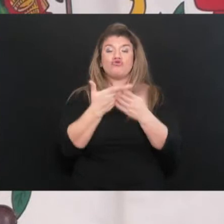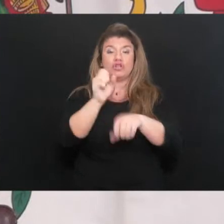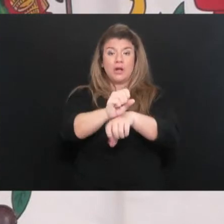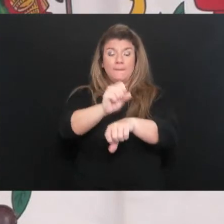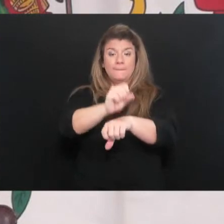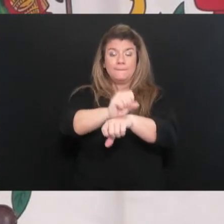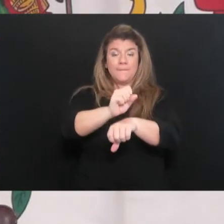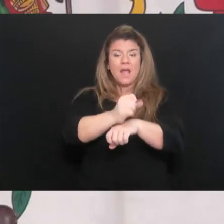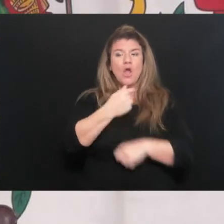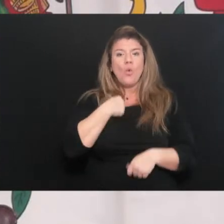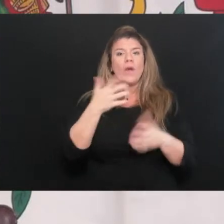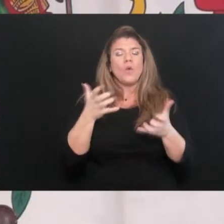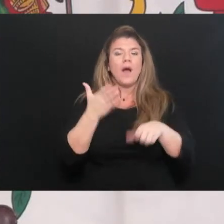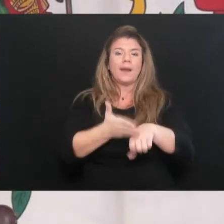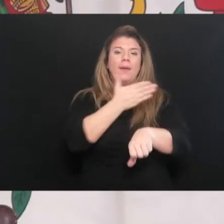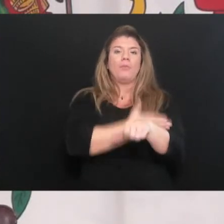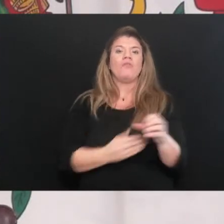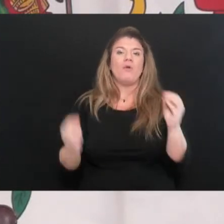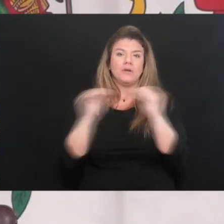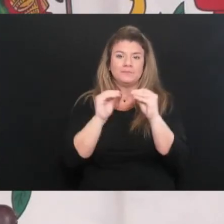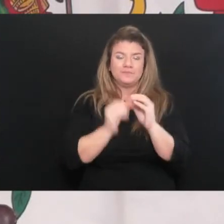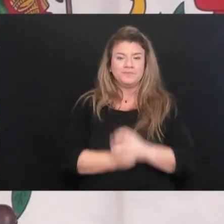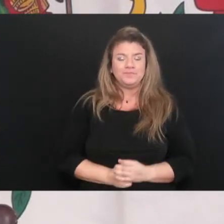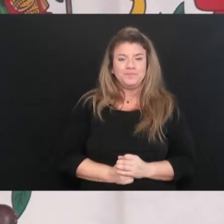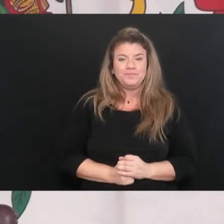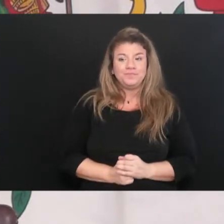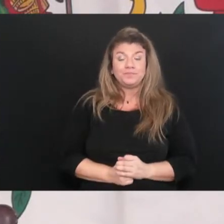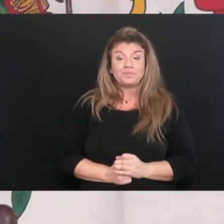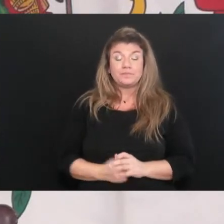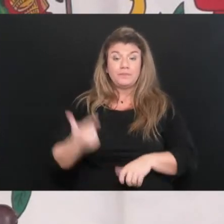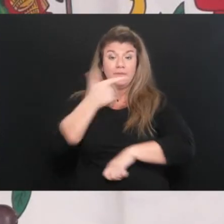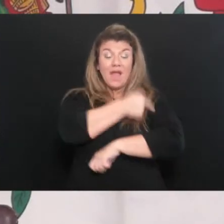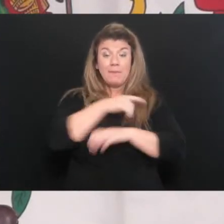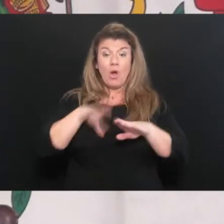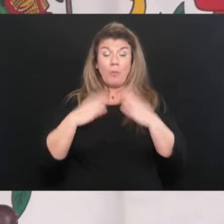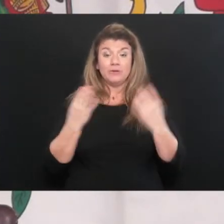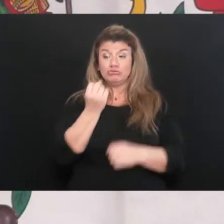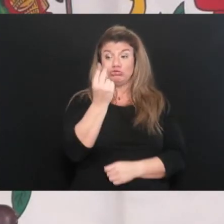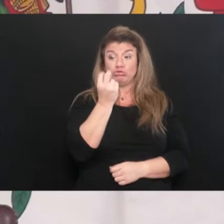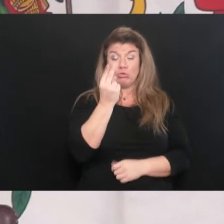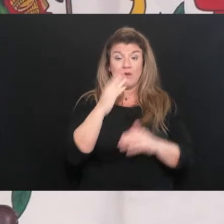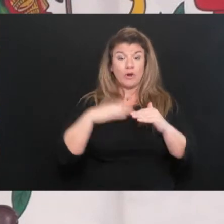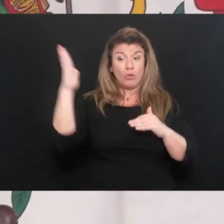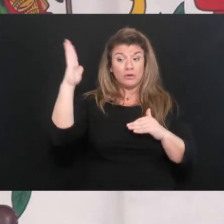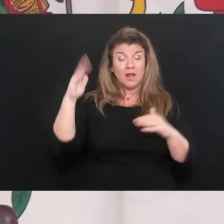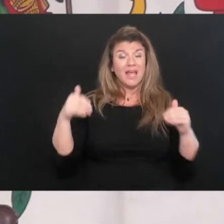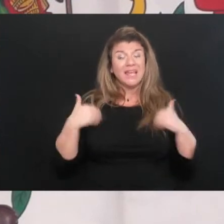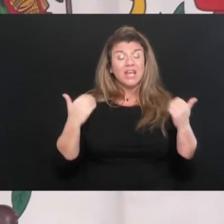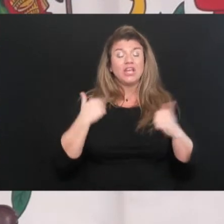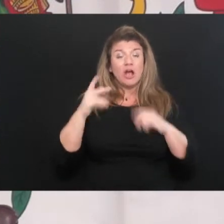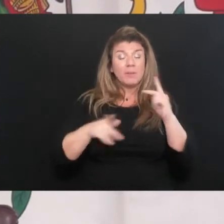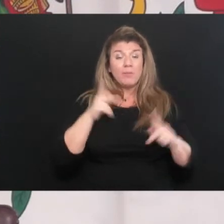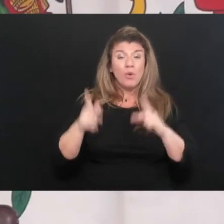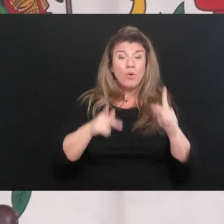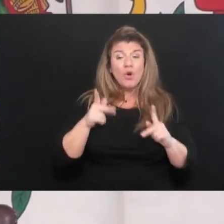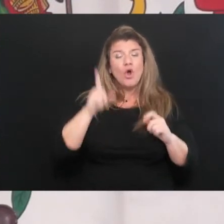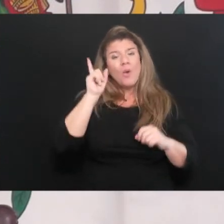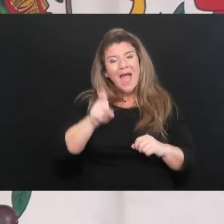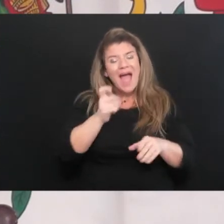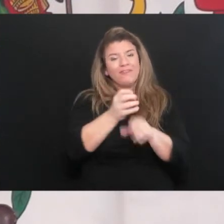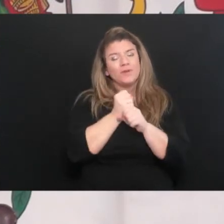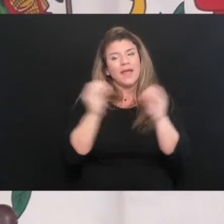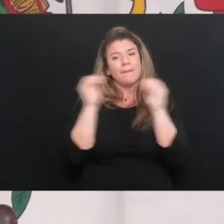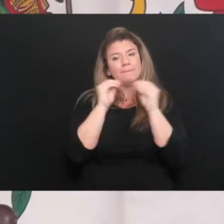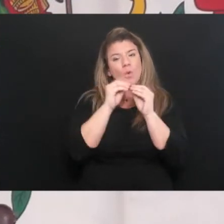want it to get better and better. Vaccine eligibility, 12 and older, young people, you know, got to get more of